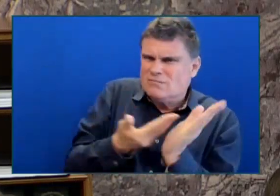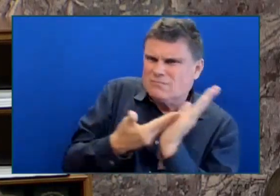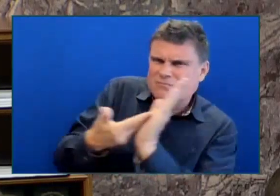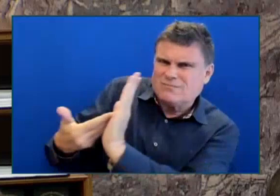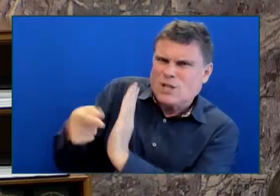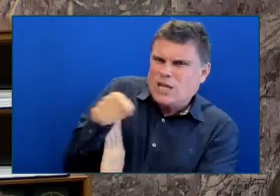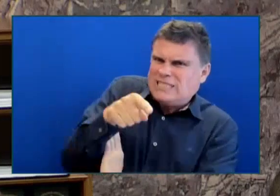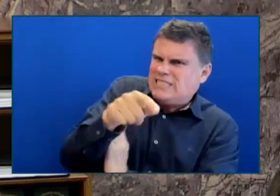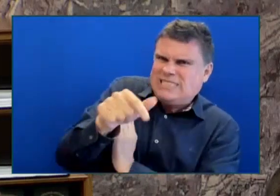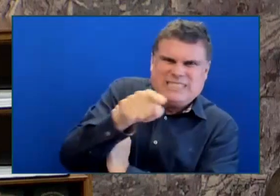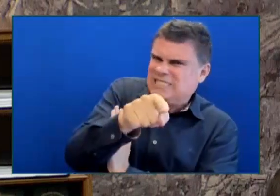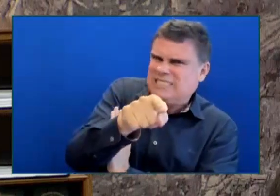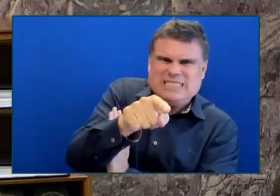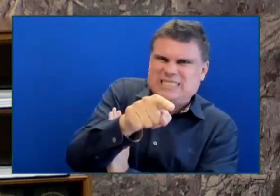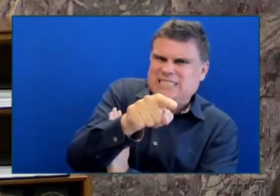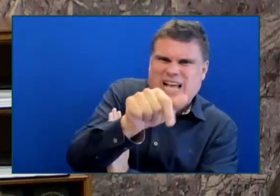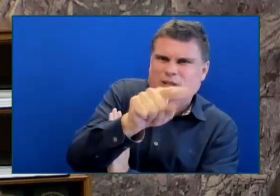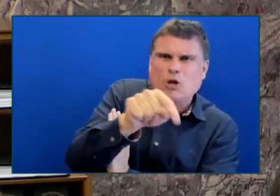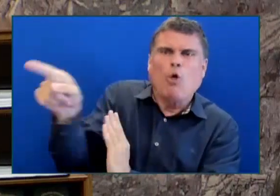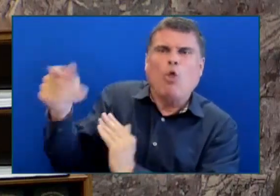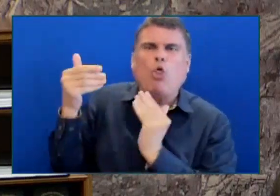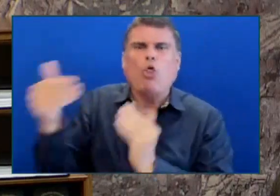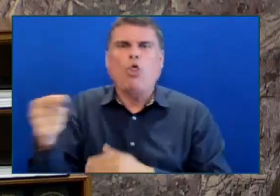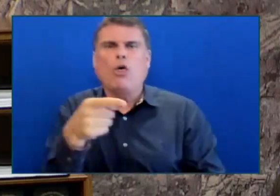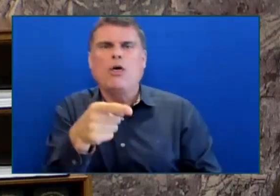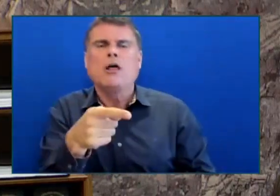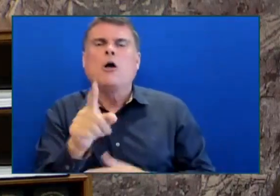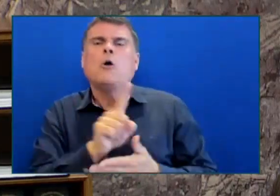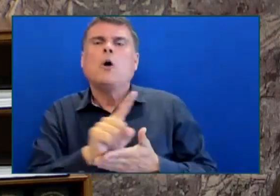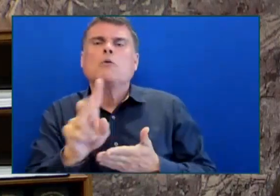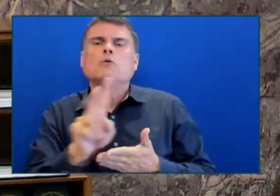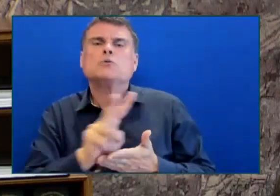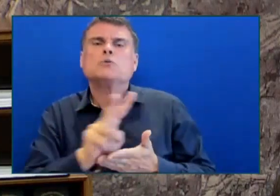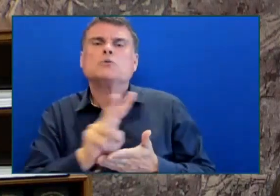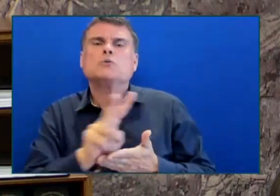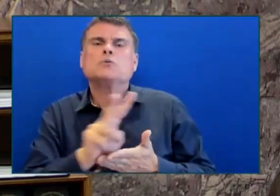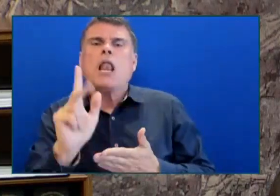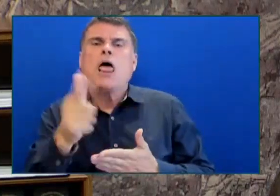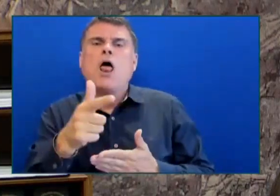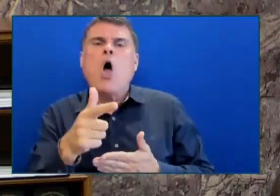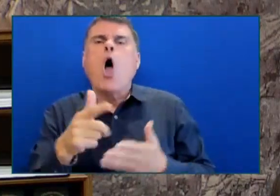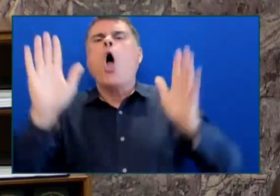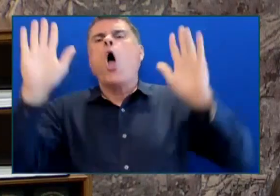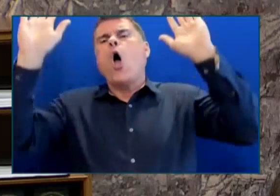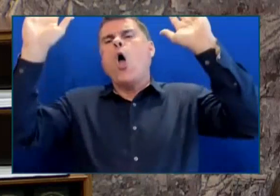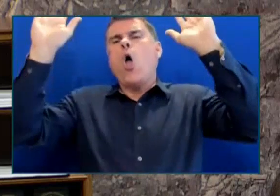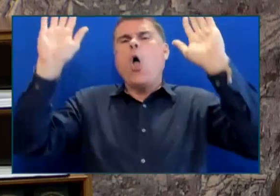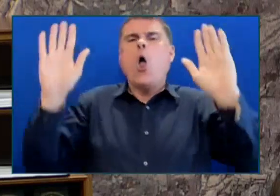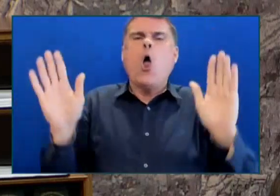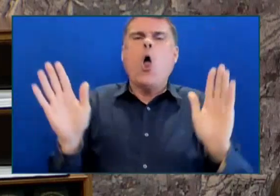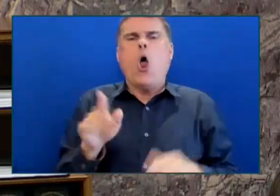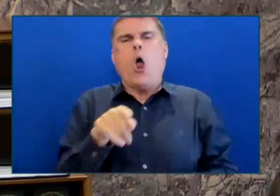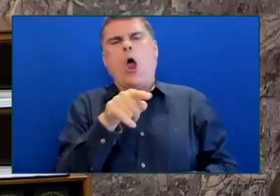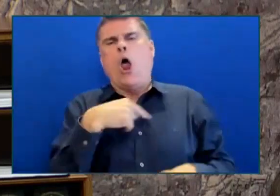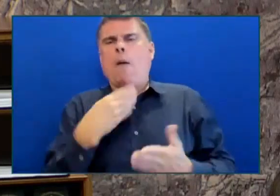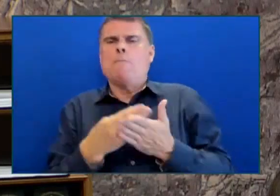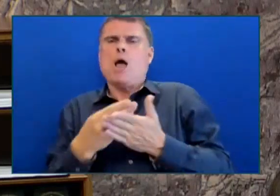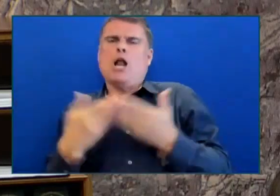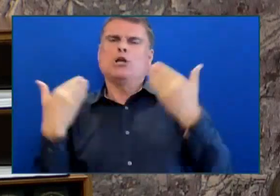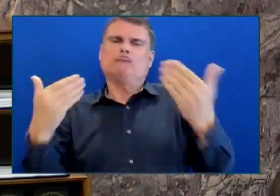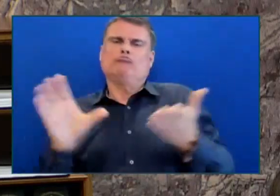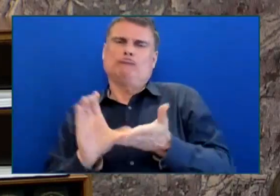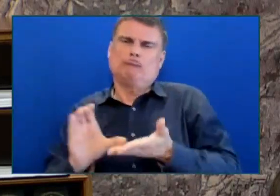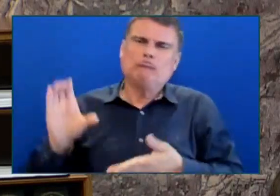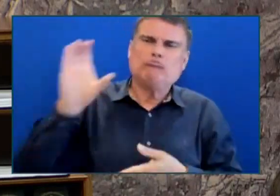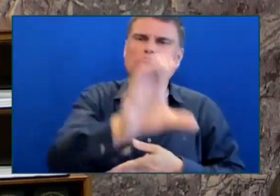organization that he professes to be so concerned about and that they're trying to put all the blame on. There's definitely more to the story here, Mr. Speaker.